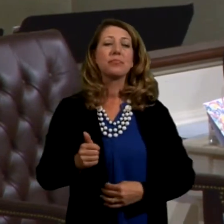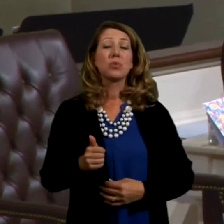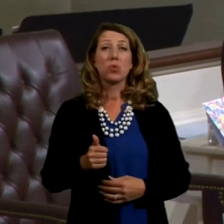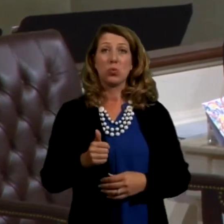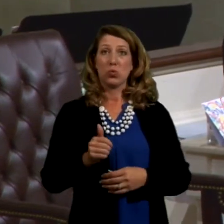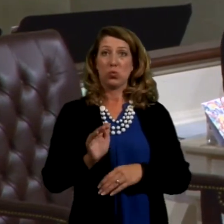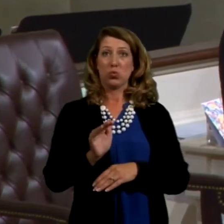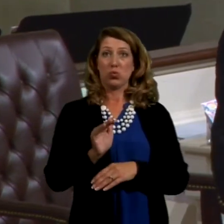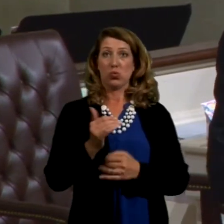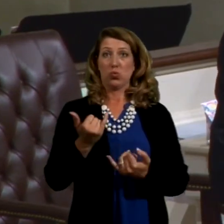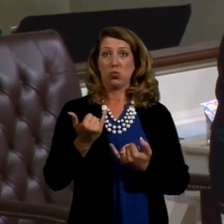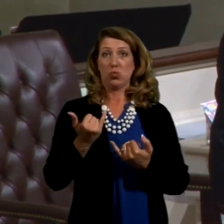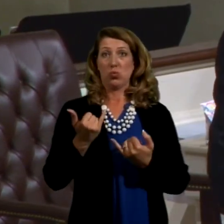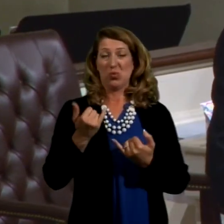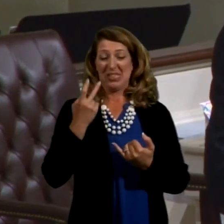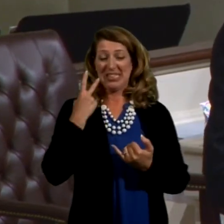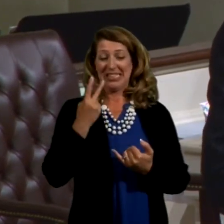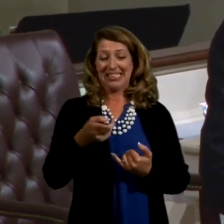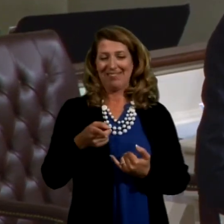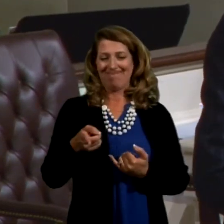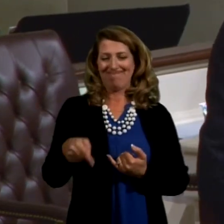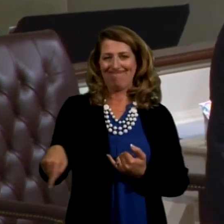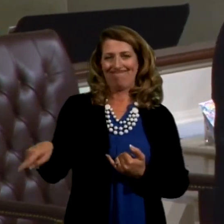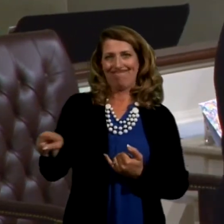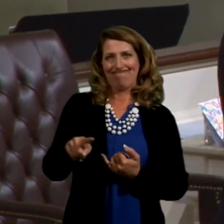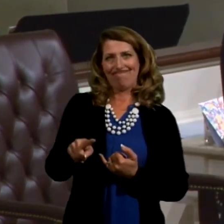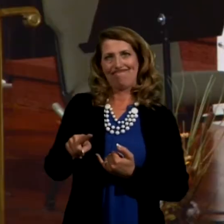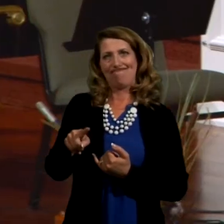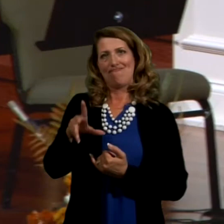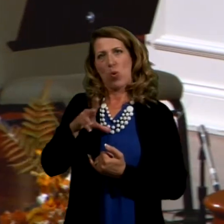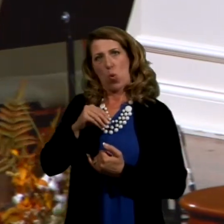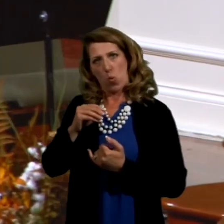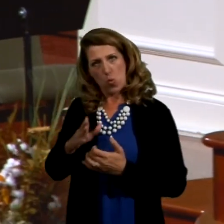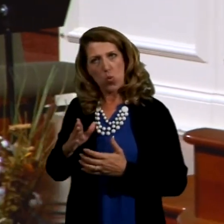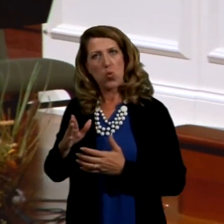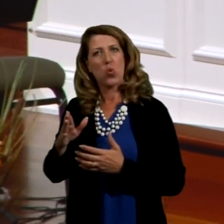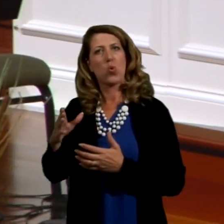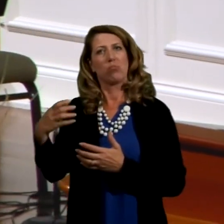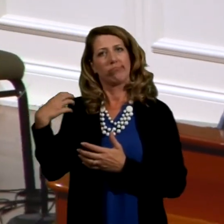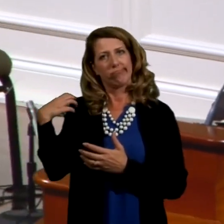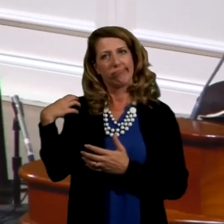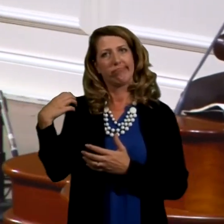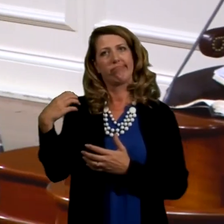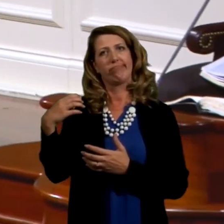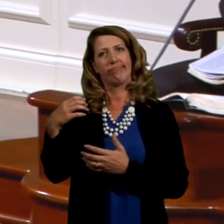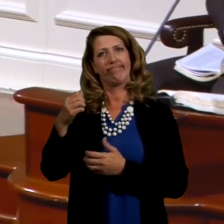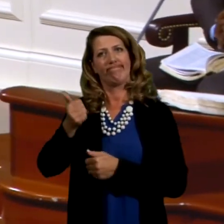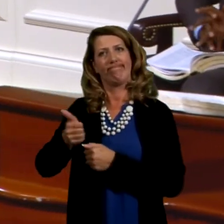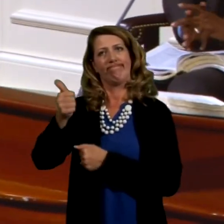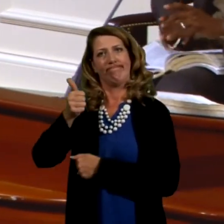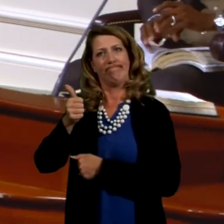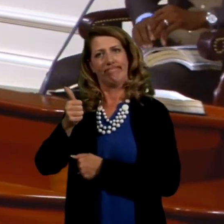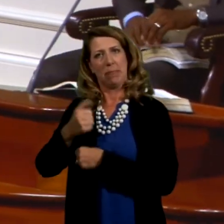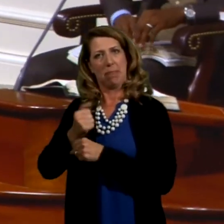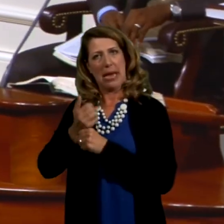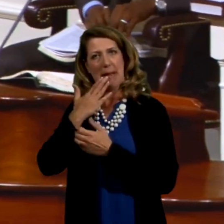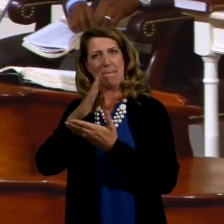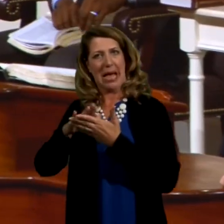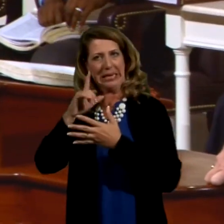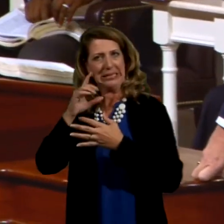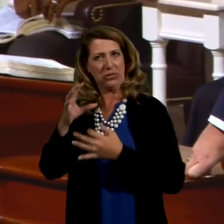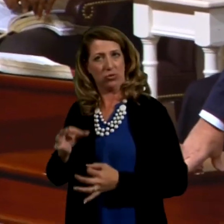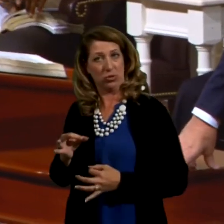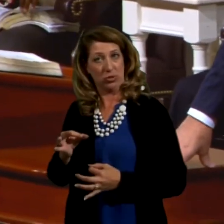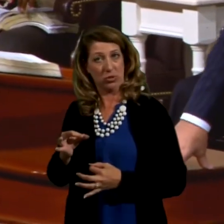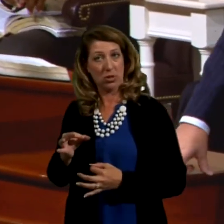we find a bad decision is made. And it was made for five reasons. You know, everybody has to make